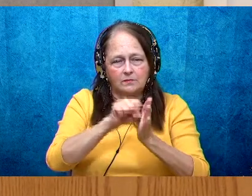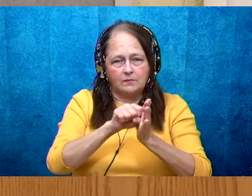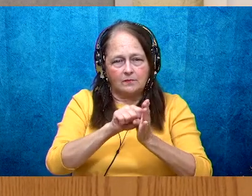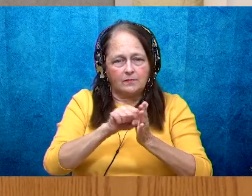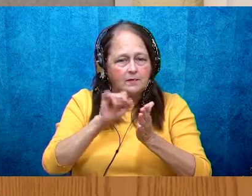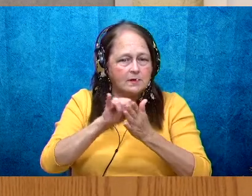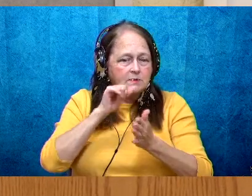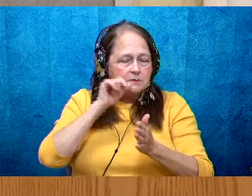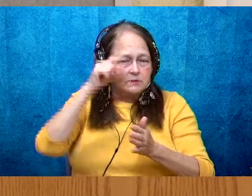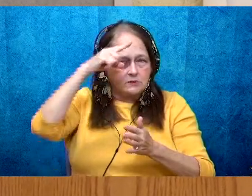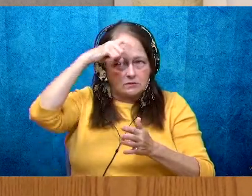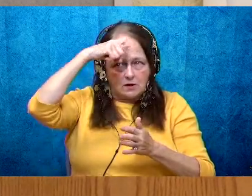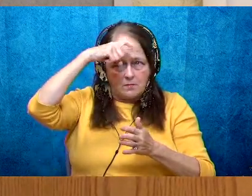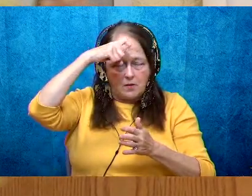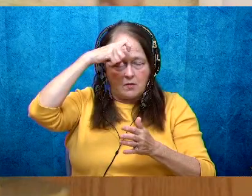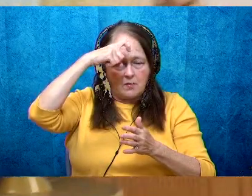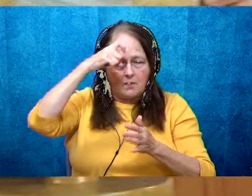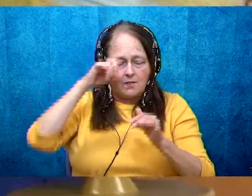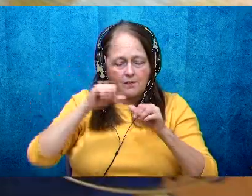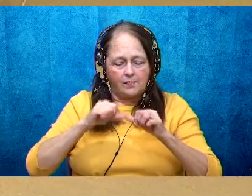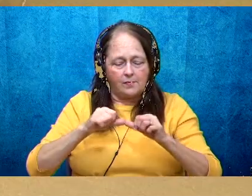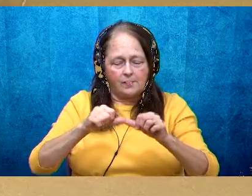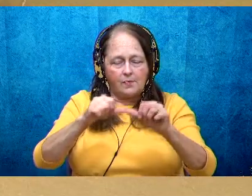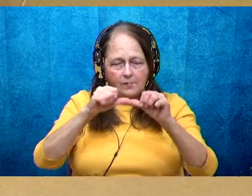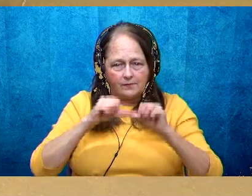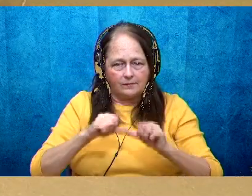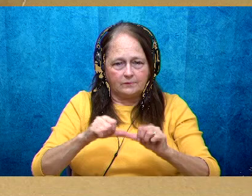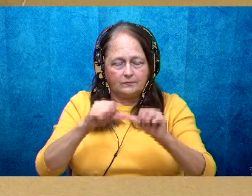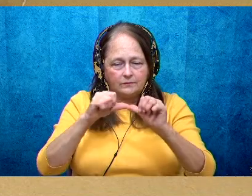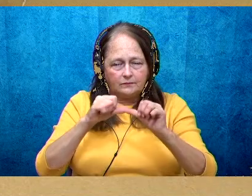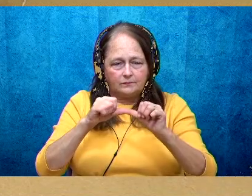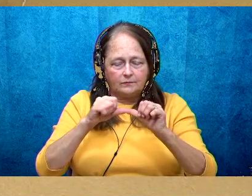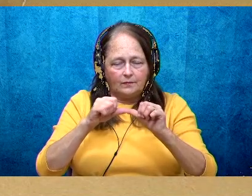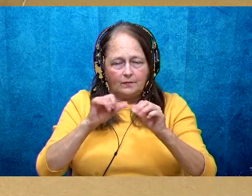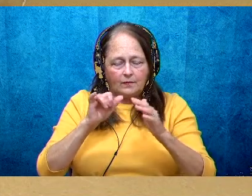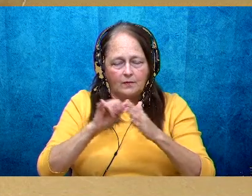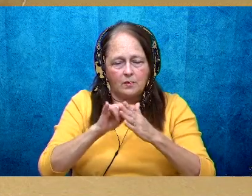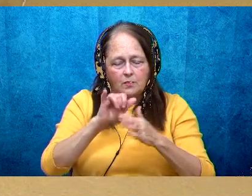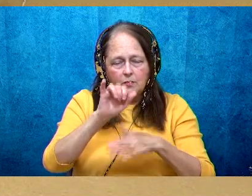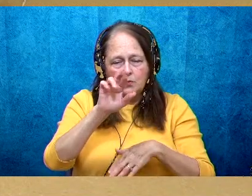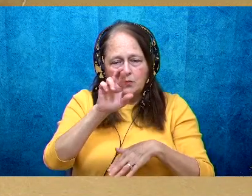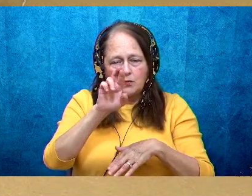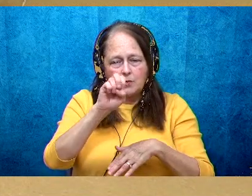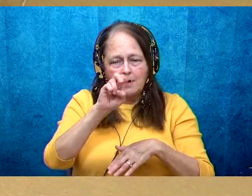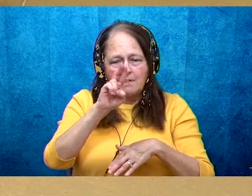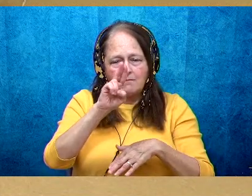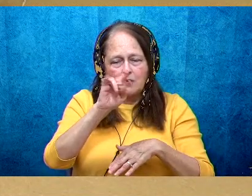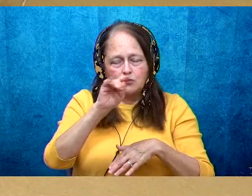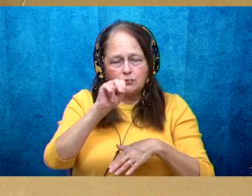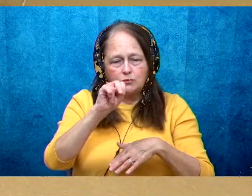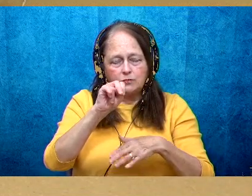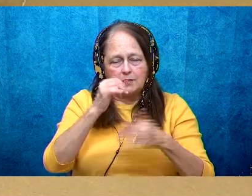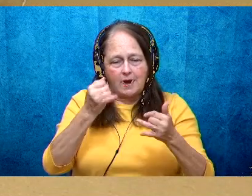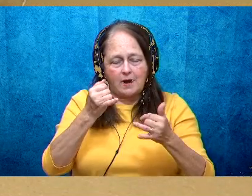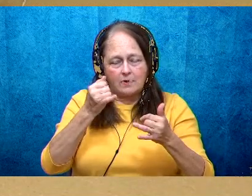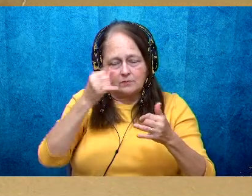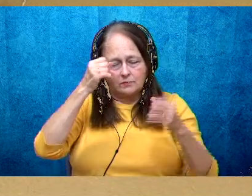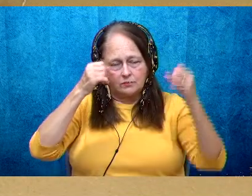summer, as we continue through our revolution and we're ending up in front of the sun now,